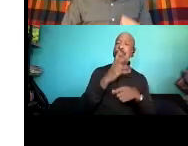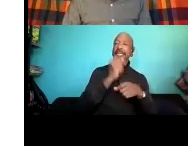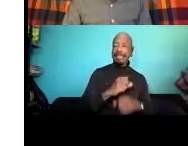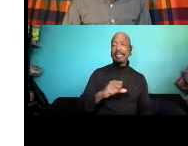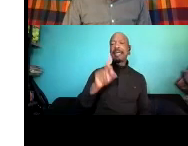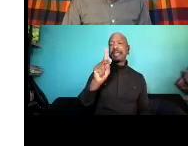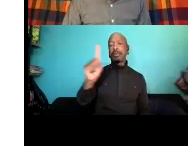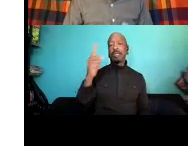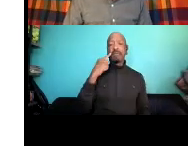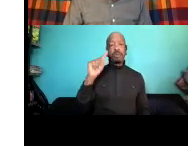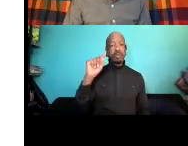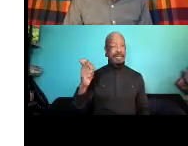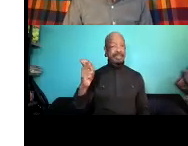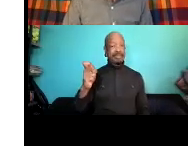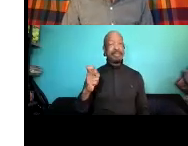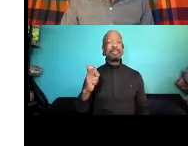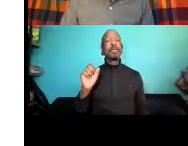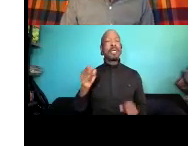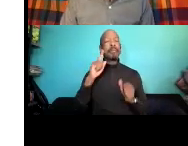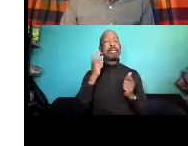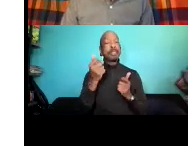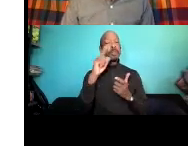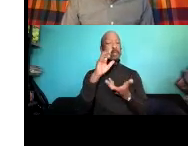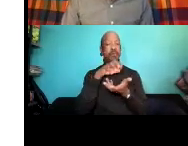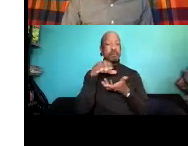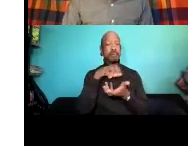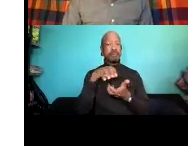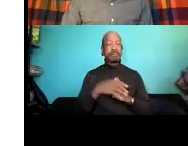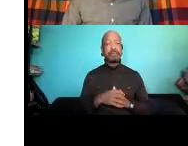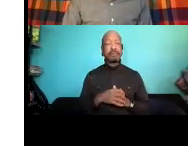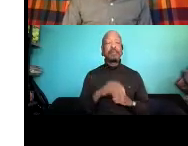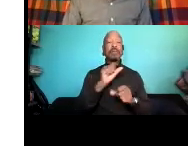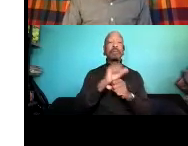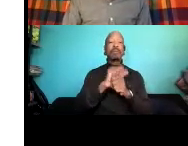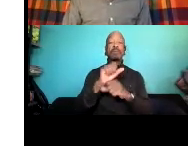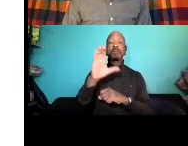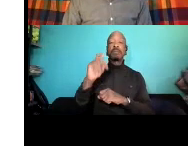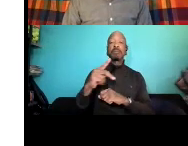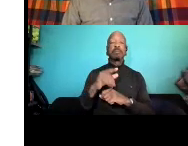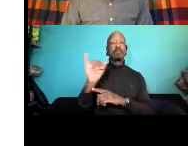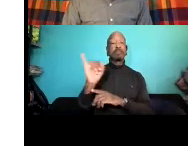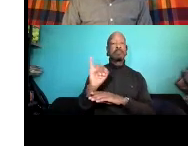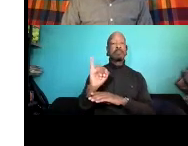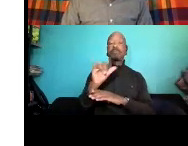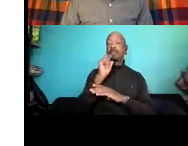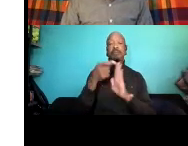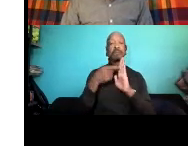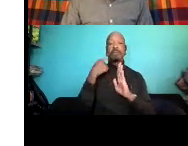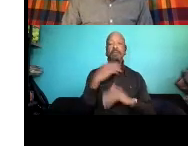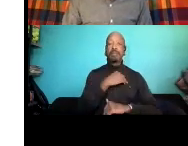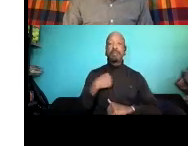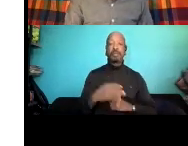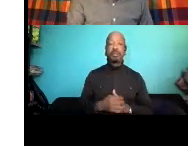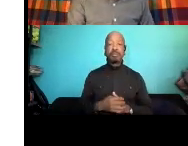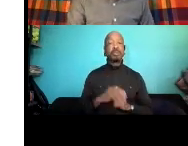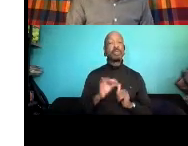for their taxes, so it can be a little confusing. Workers' compensation insurance is not required for members, so you can